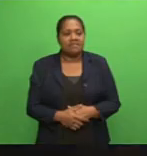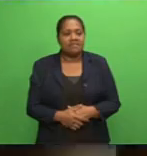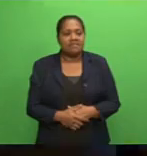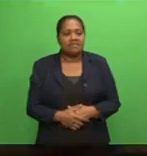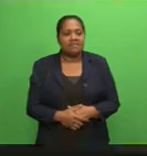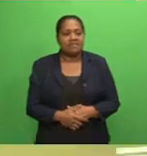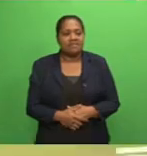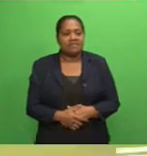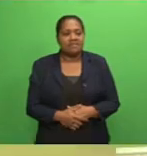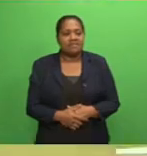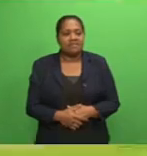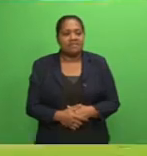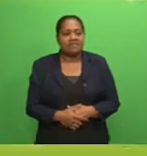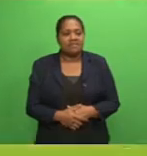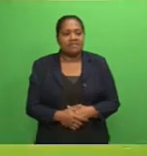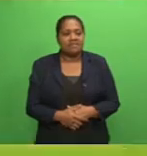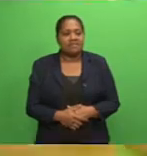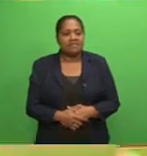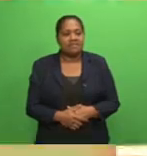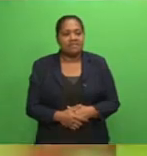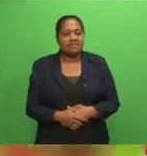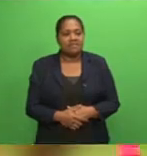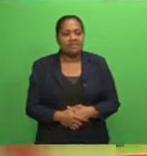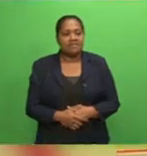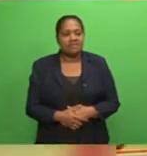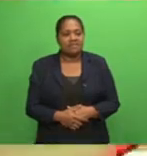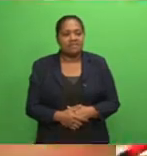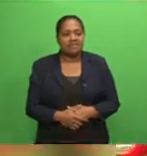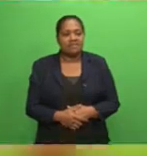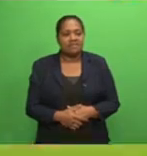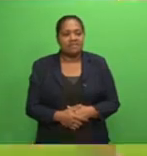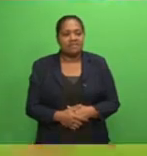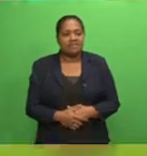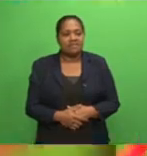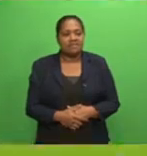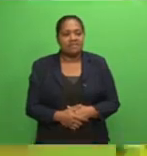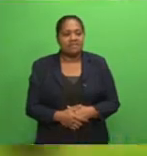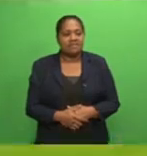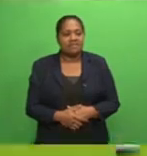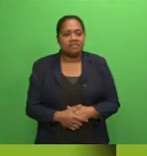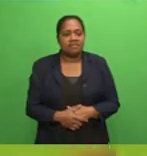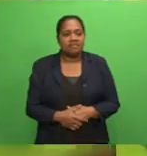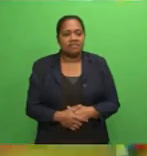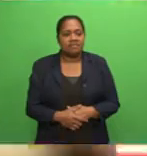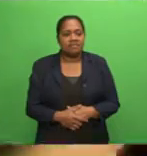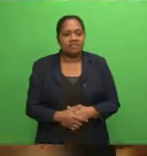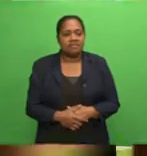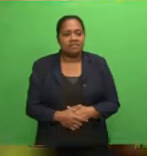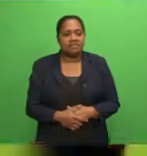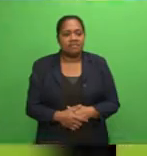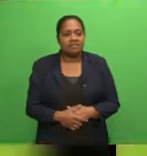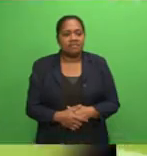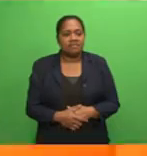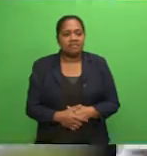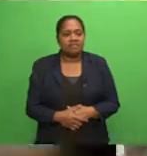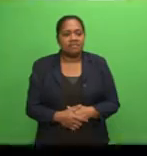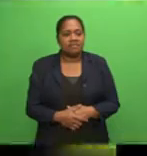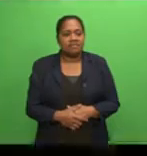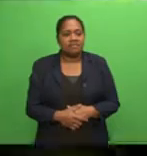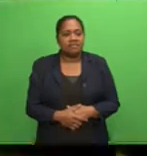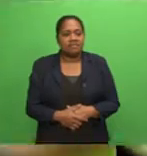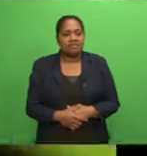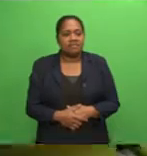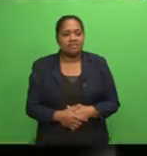But it come, as you said, Willie, from the mistake from kickoff time. He's the one on the ball. Goes through, sees his two forwards. And that's the mistake France